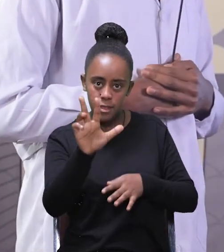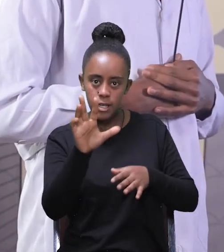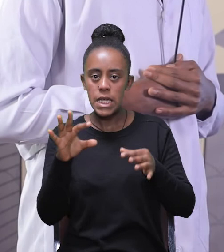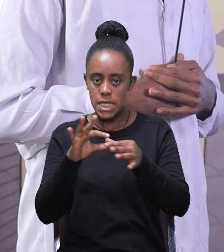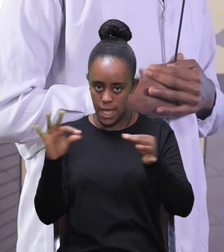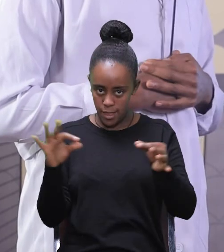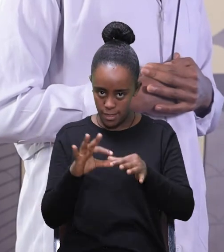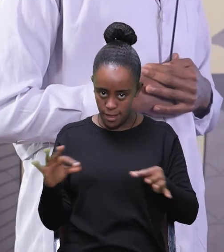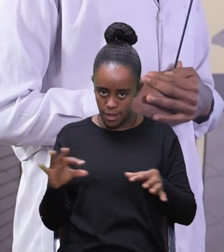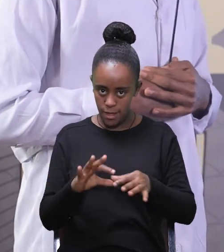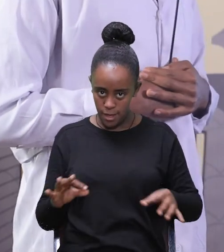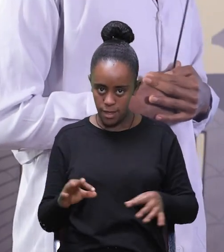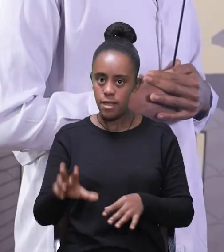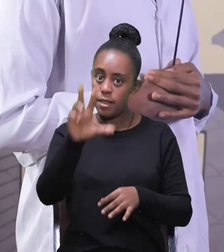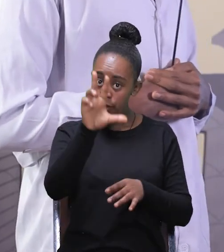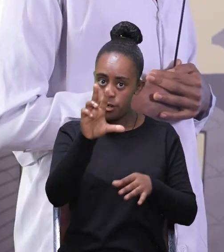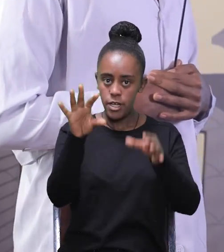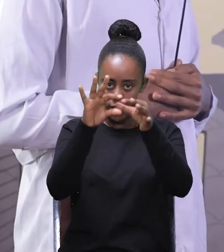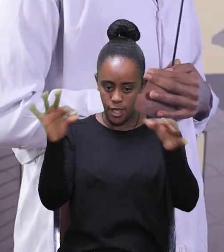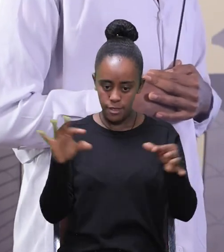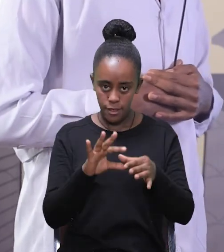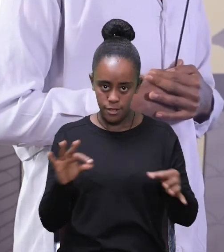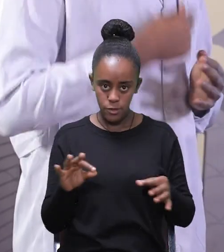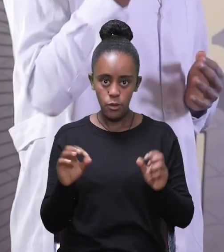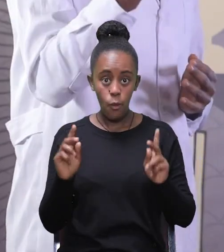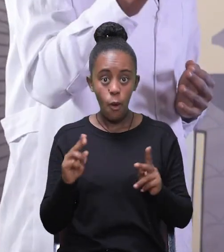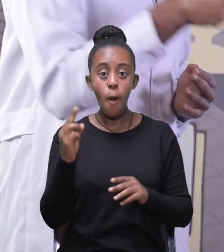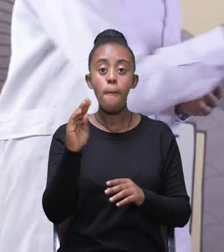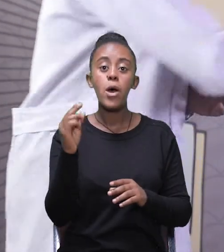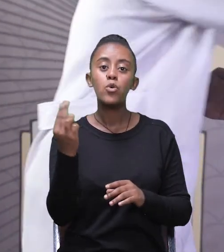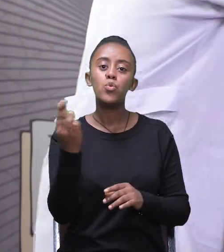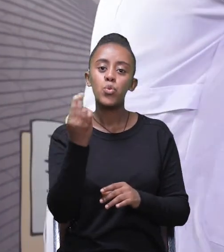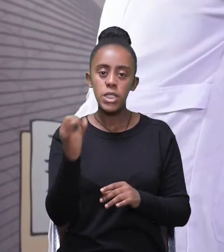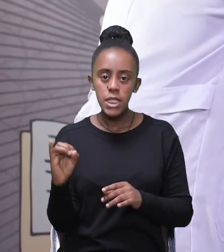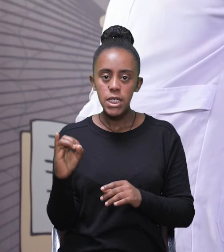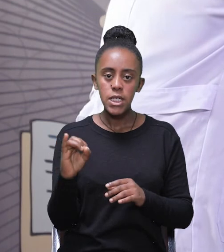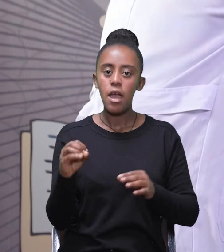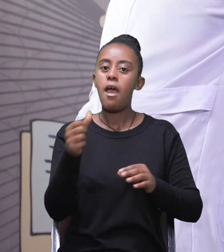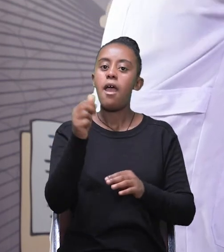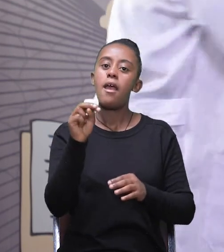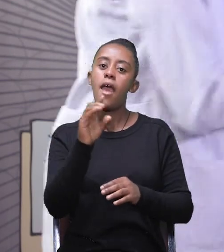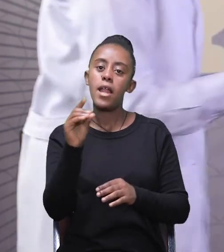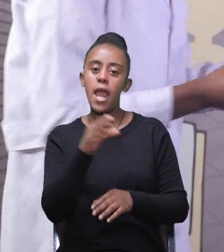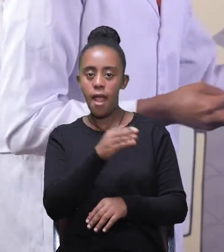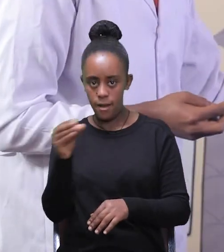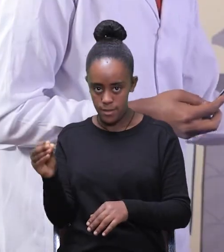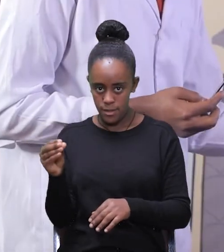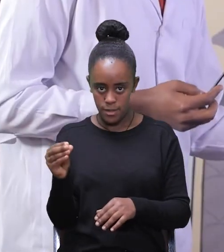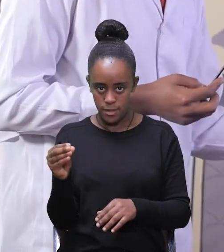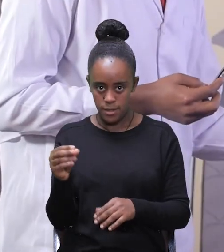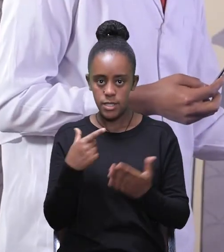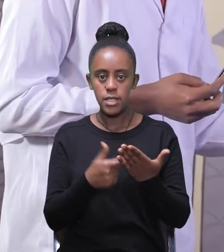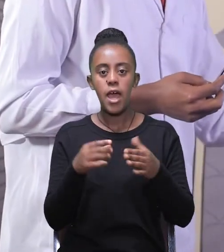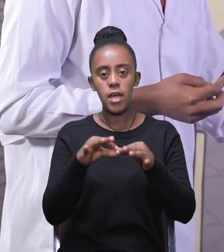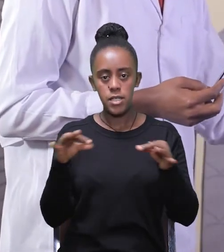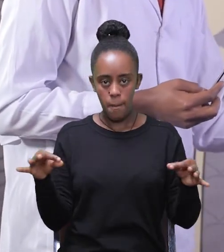give you a time. Please create 3 sentences by using and. By using and. Just like this